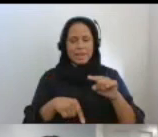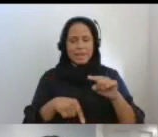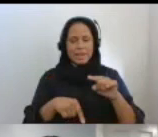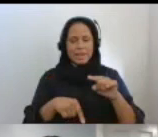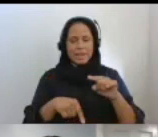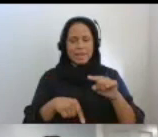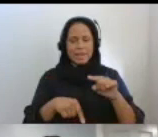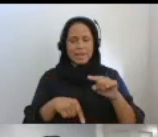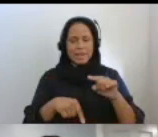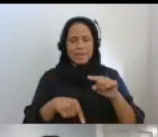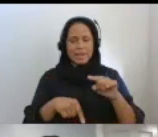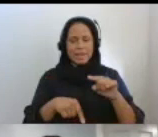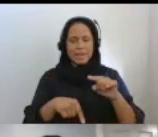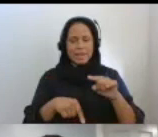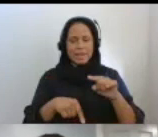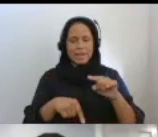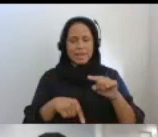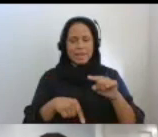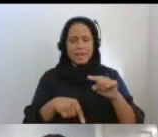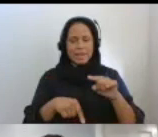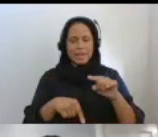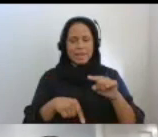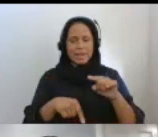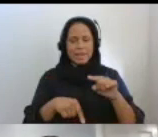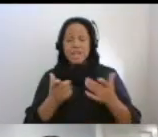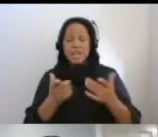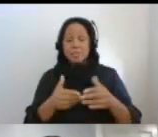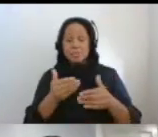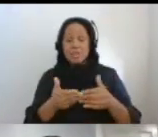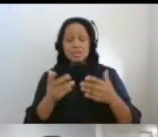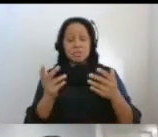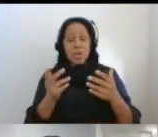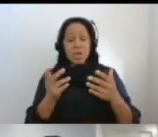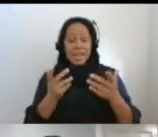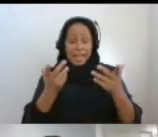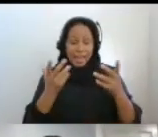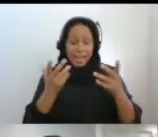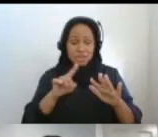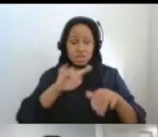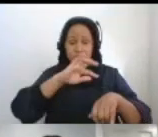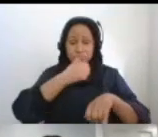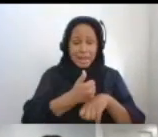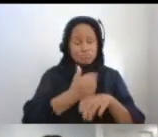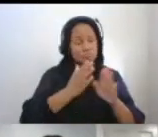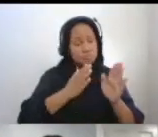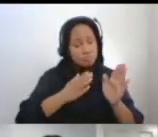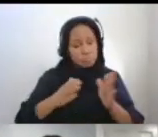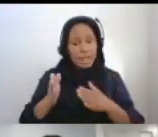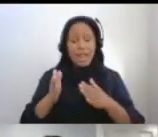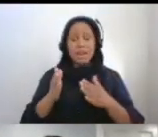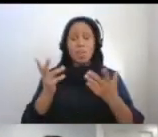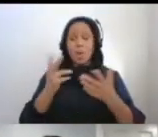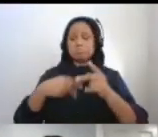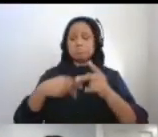is that, after you've built out what types of services and supports you want for the participant, whether they want